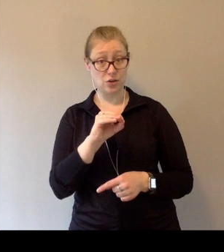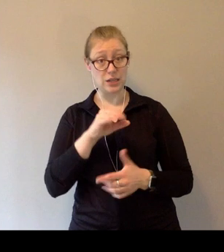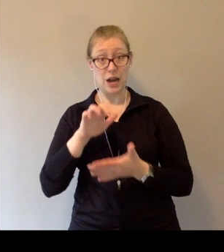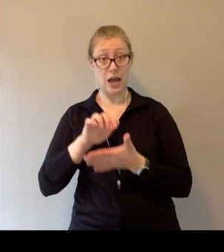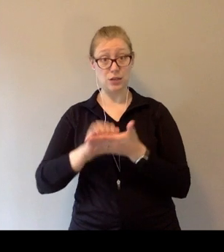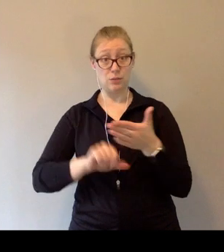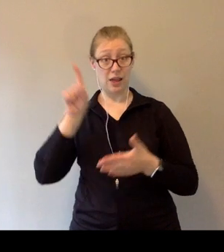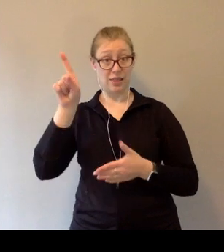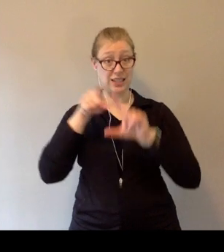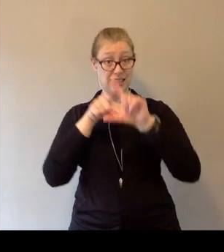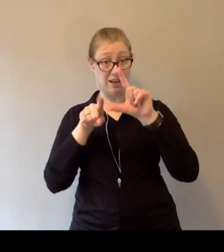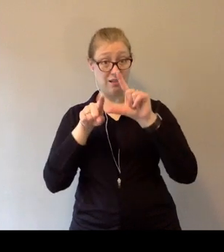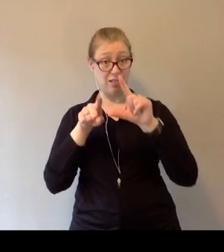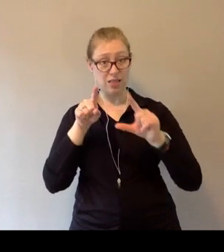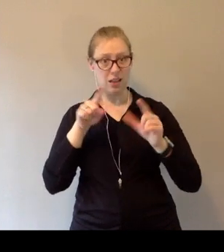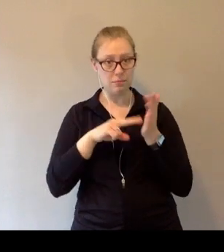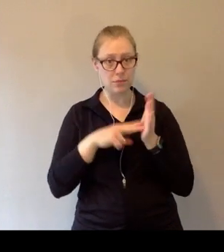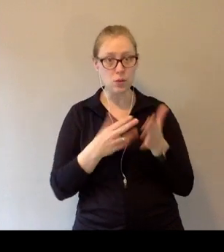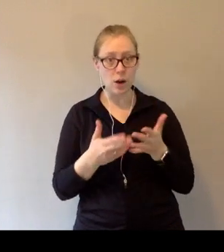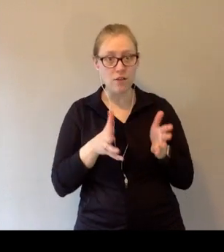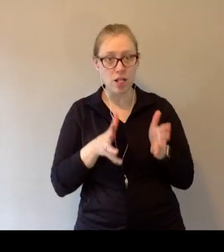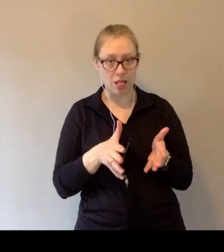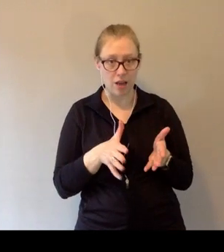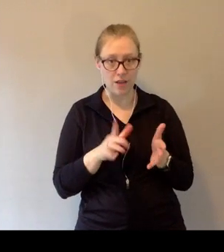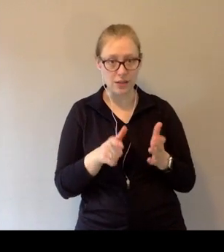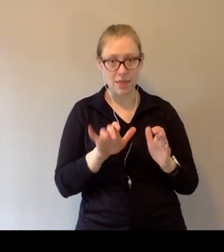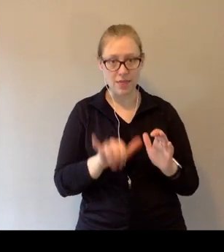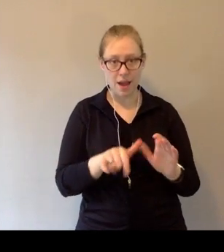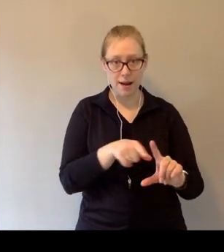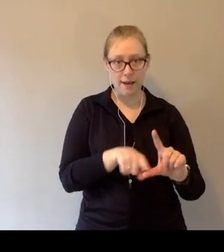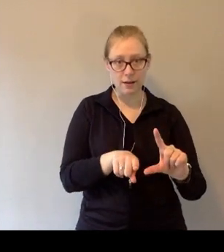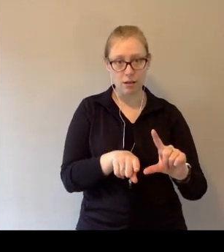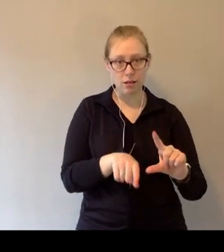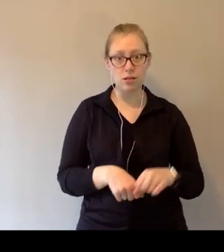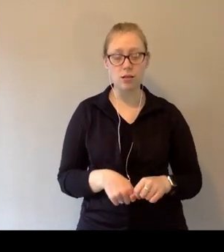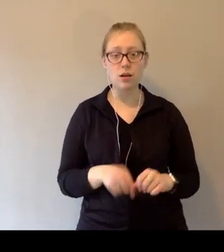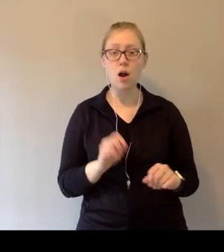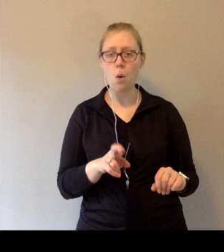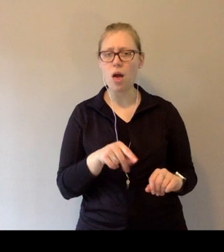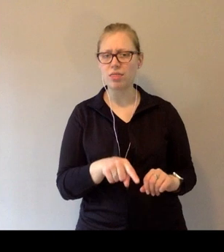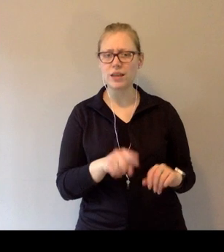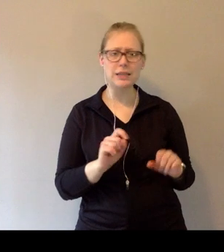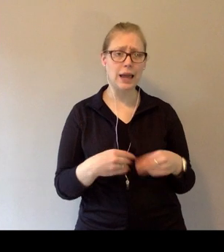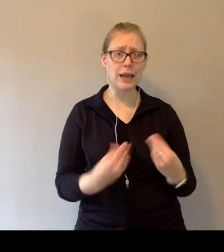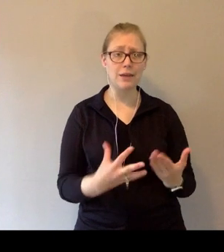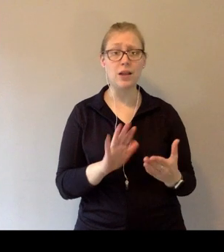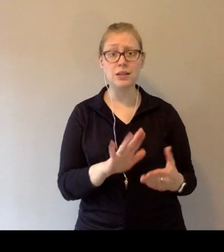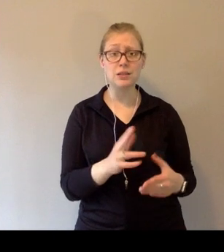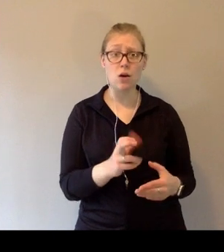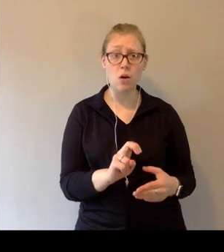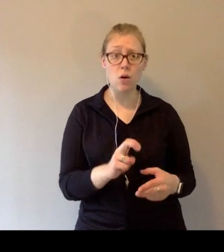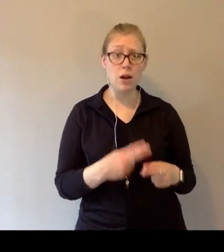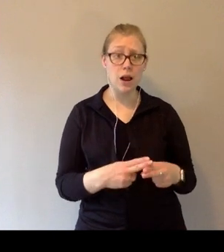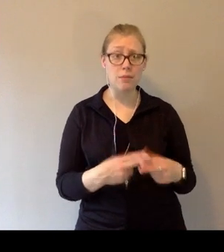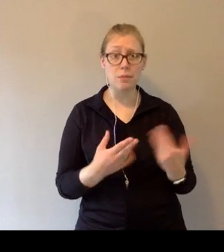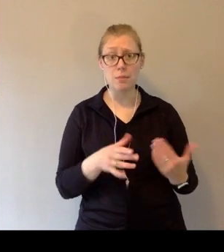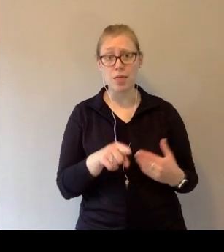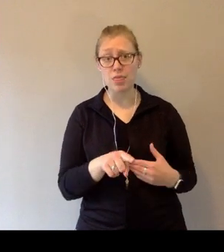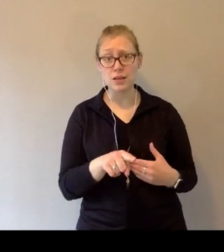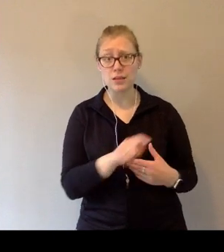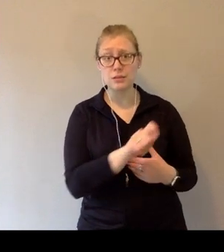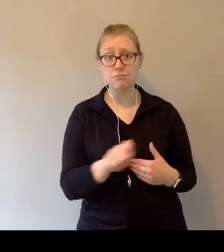another common way that I could name this is I could just say, well, I'm going to give it its own name, and maybe I would name this alpha.